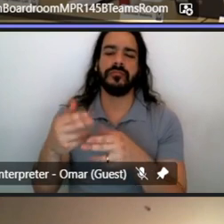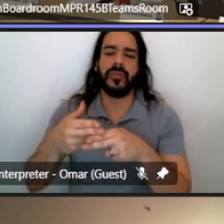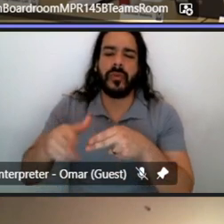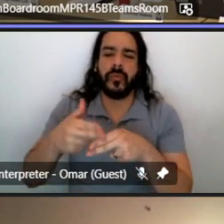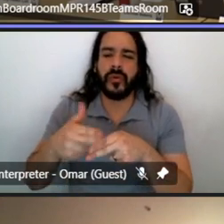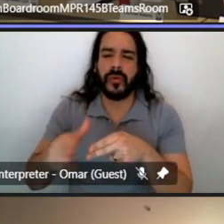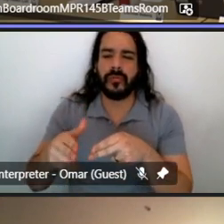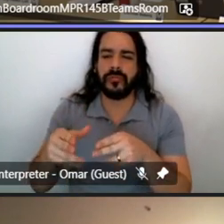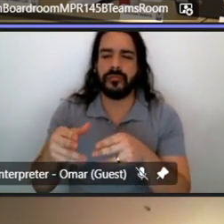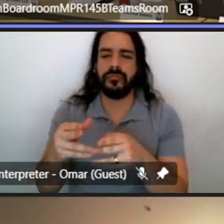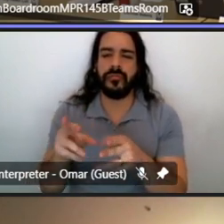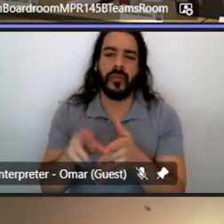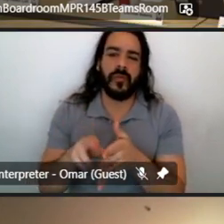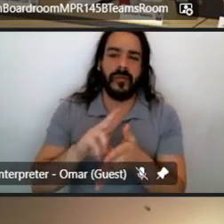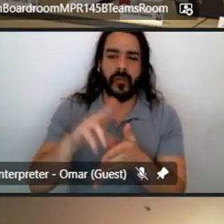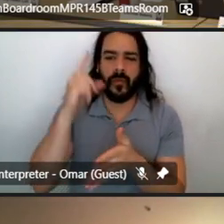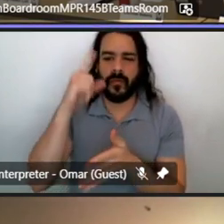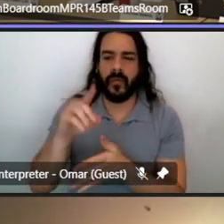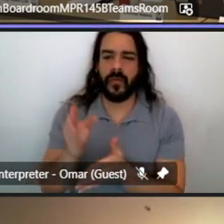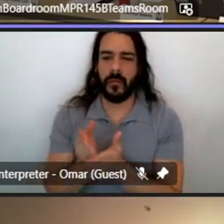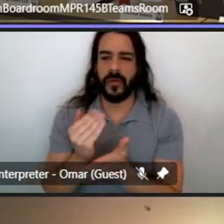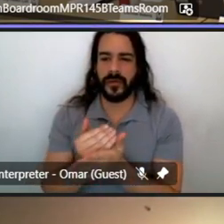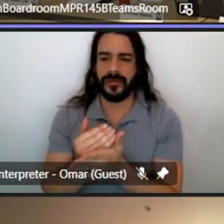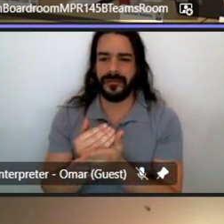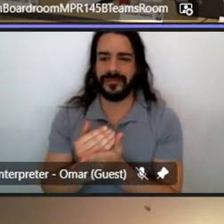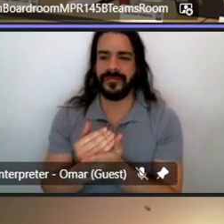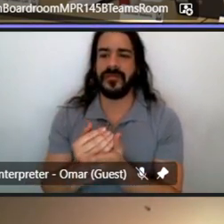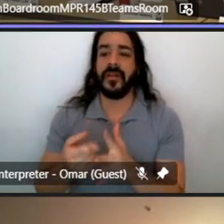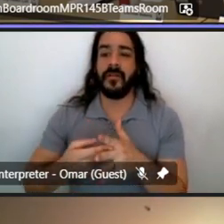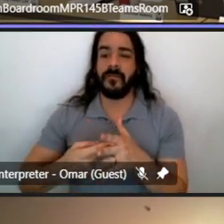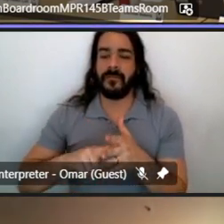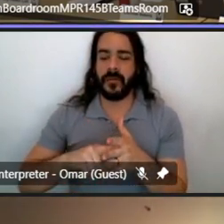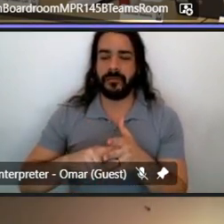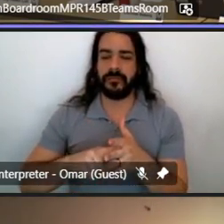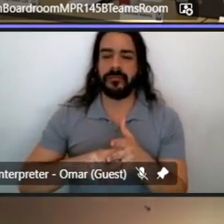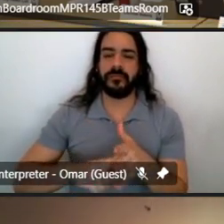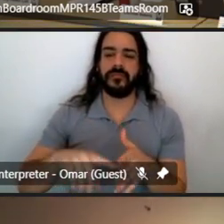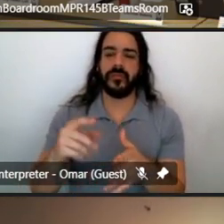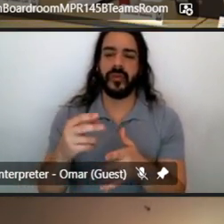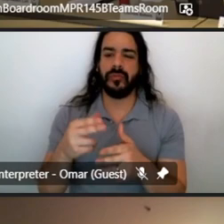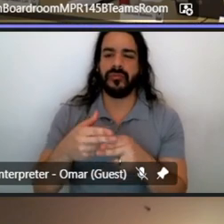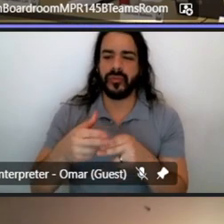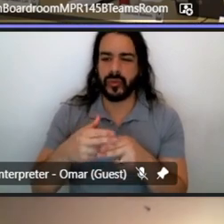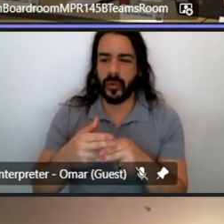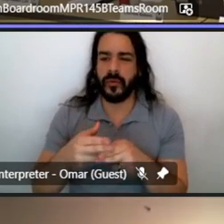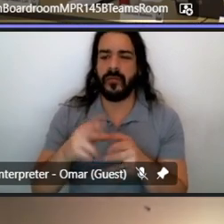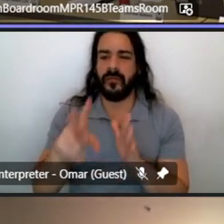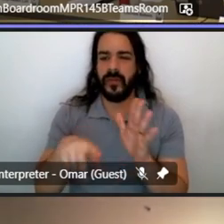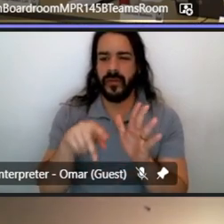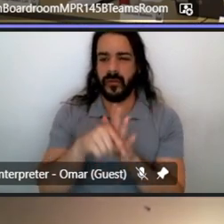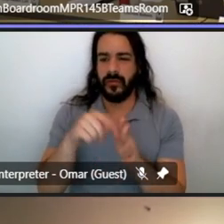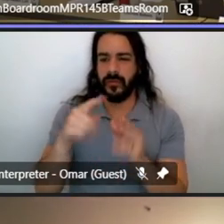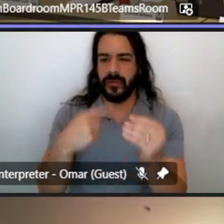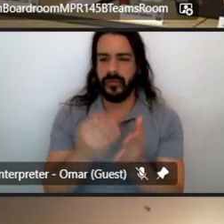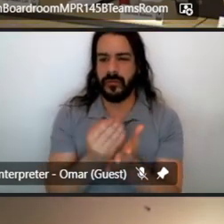it. We'll begin with a brief budget video and then a presentation from our